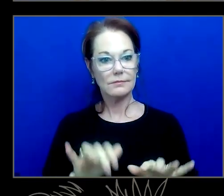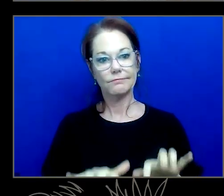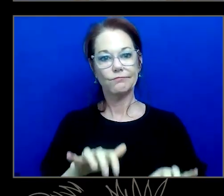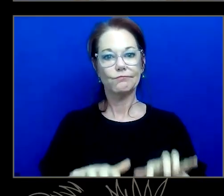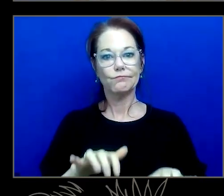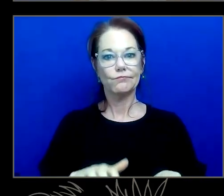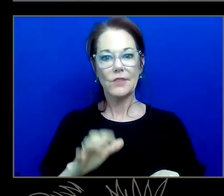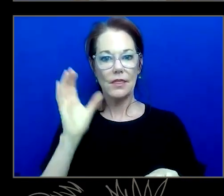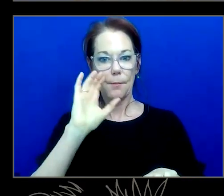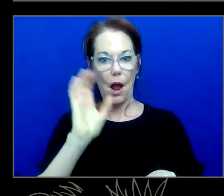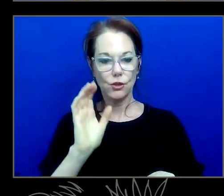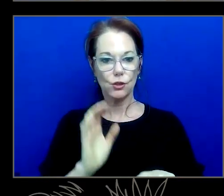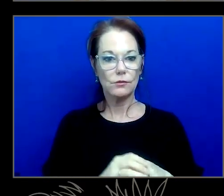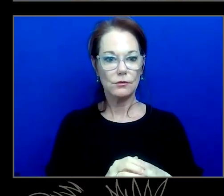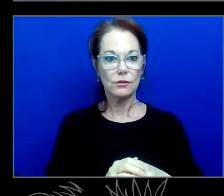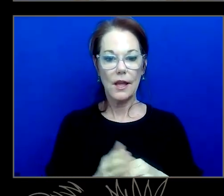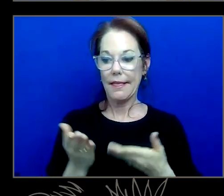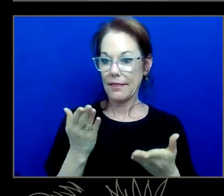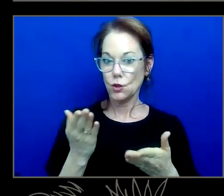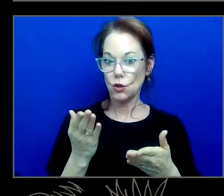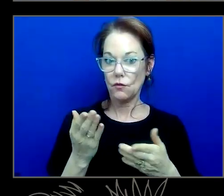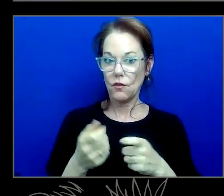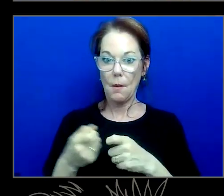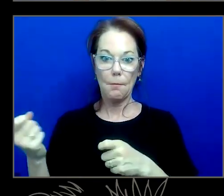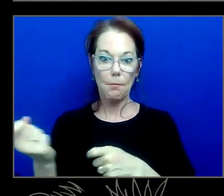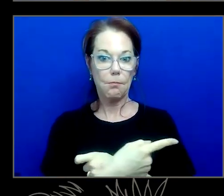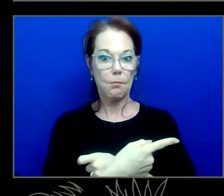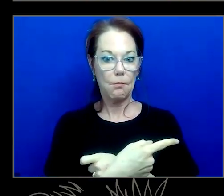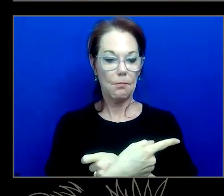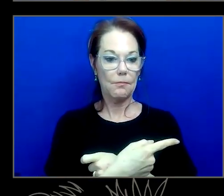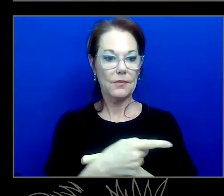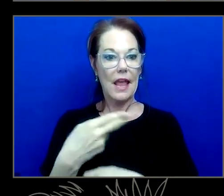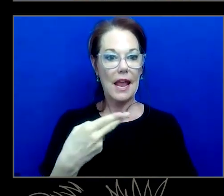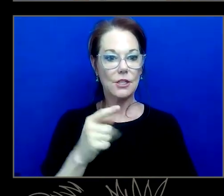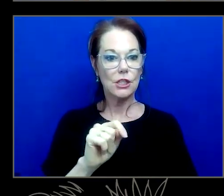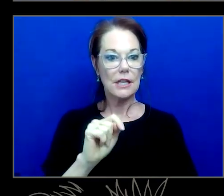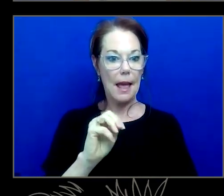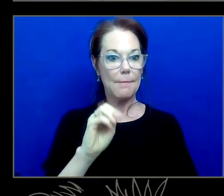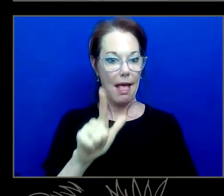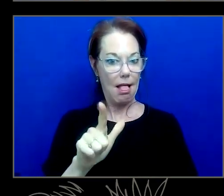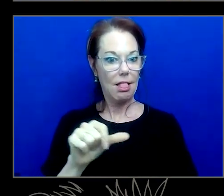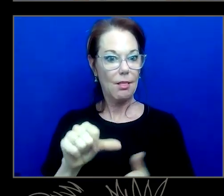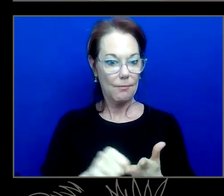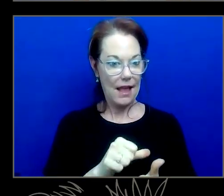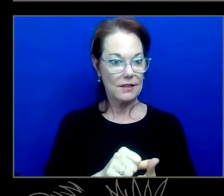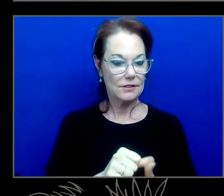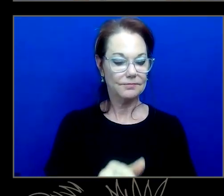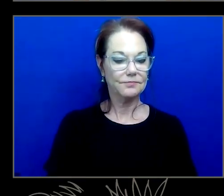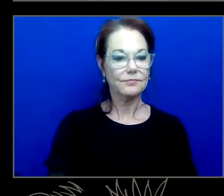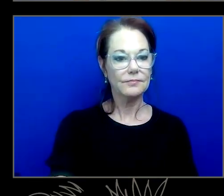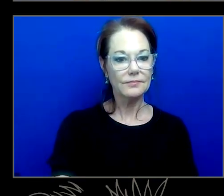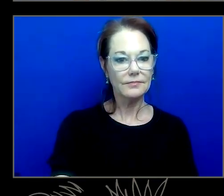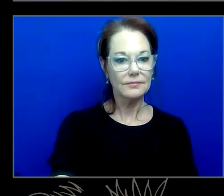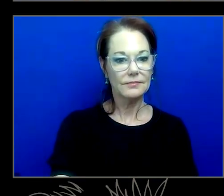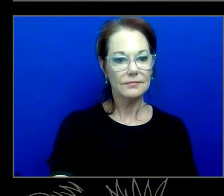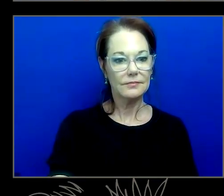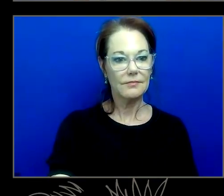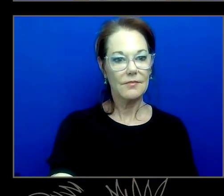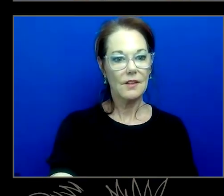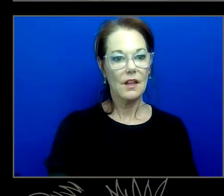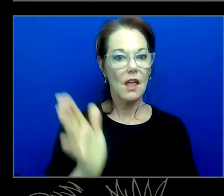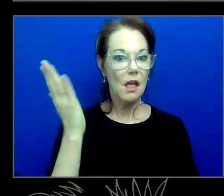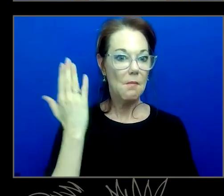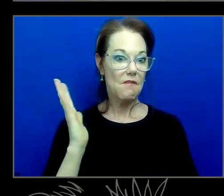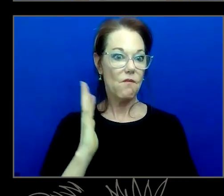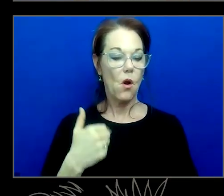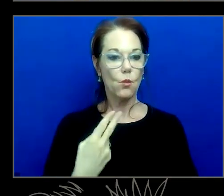their browser, and the server would send back a fully formed HTML page. We used to manually generate HTML on the server with